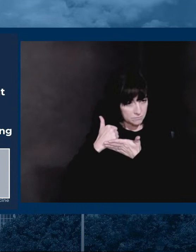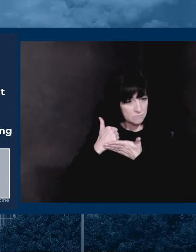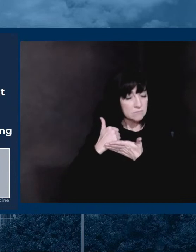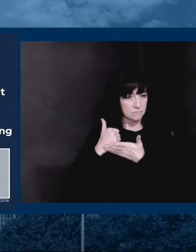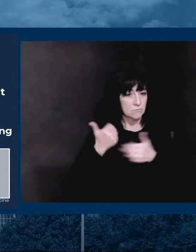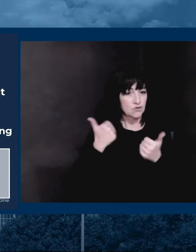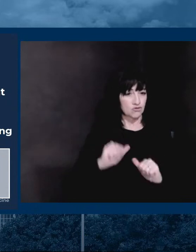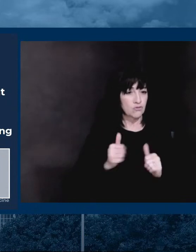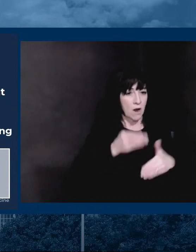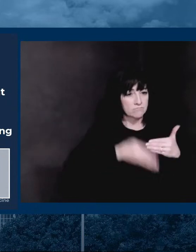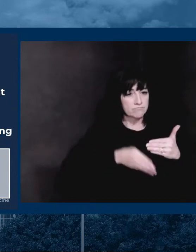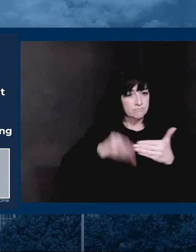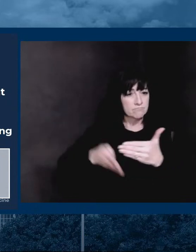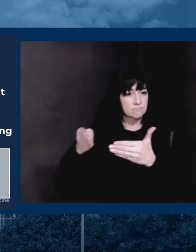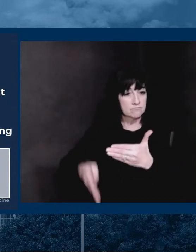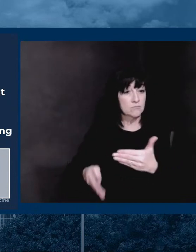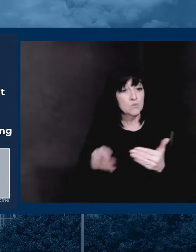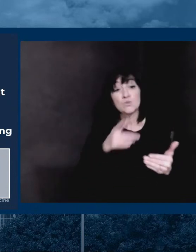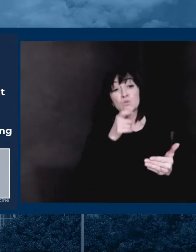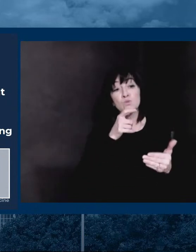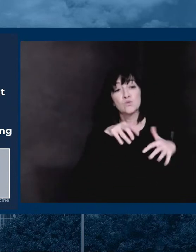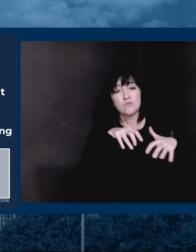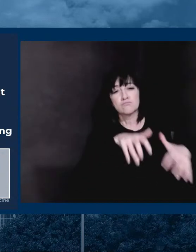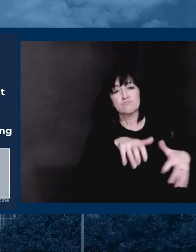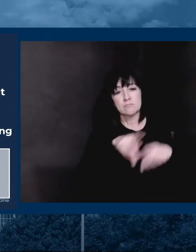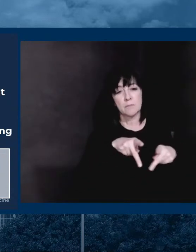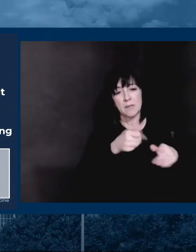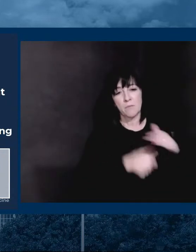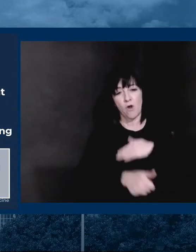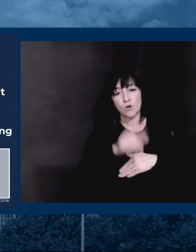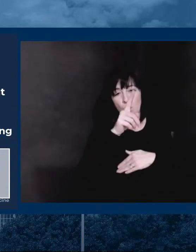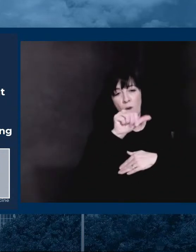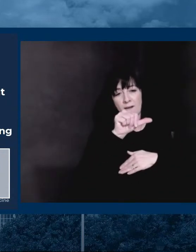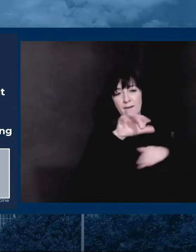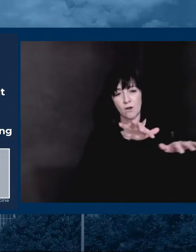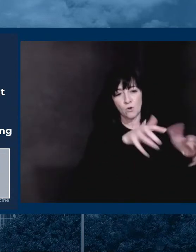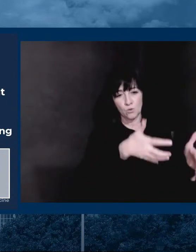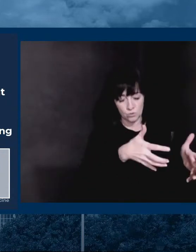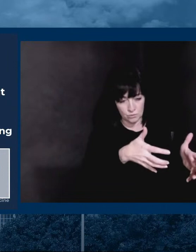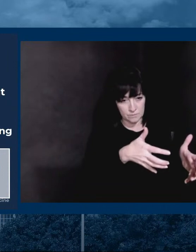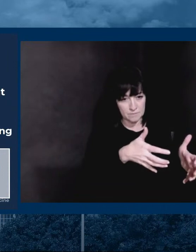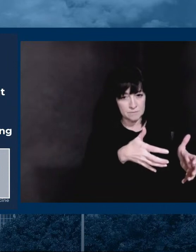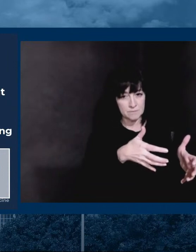1A. But what we want to highlight here too is